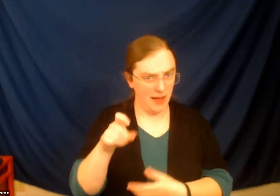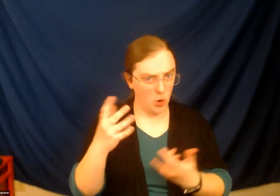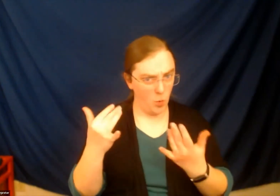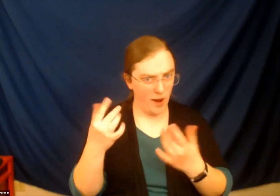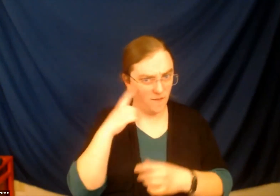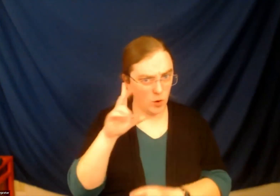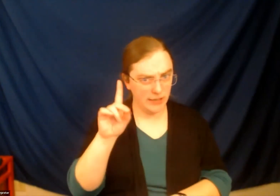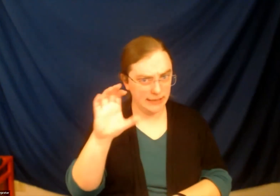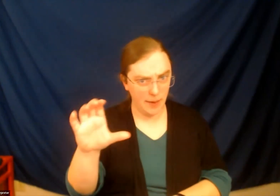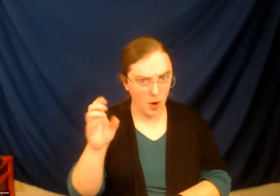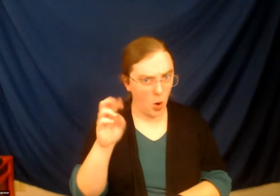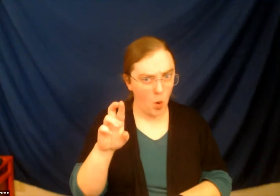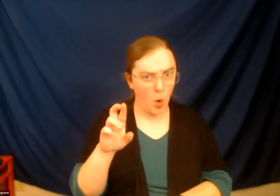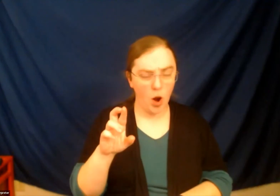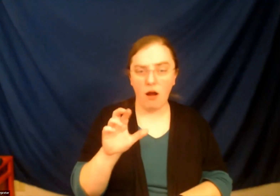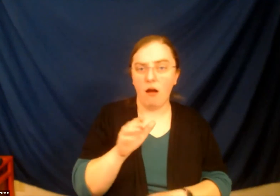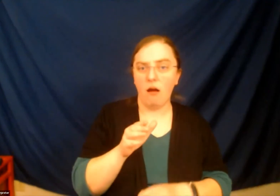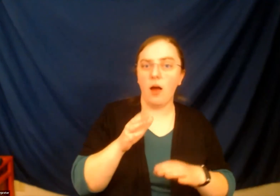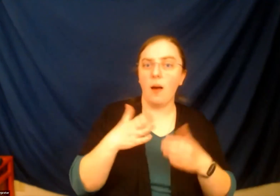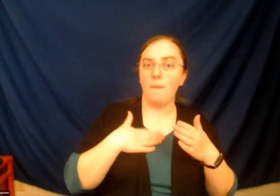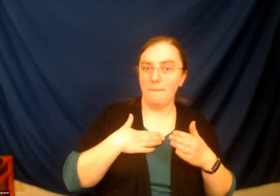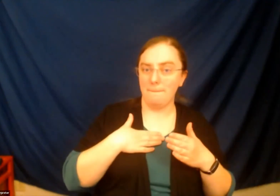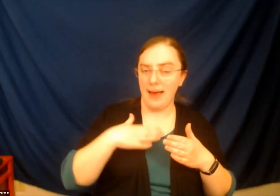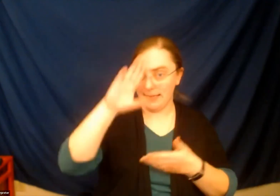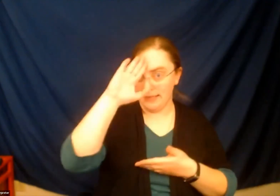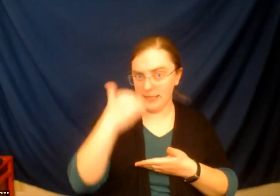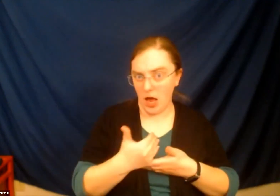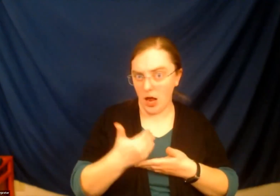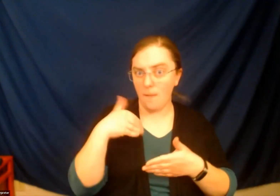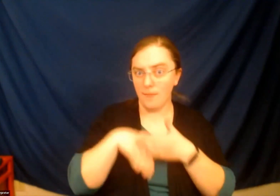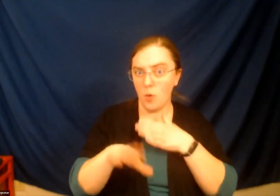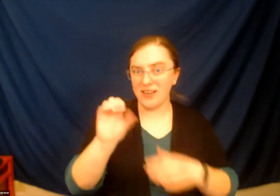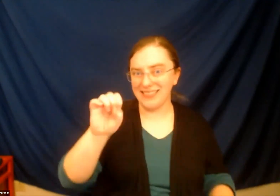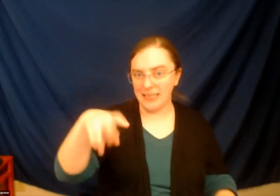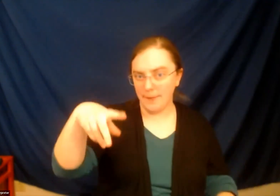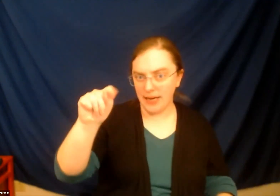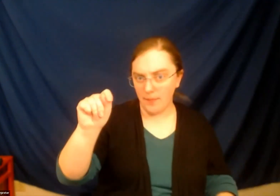or after this year is done, like a June.